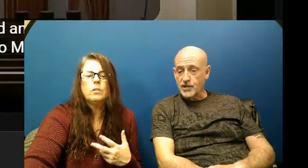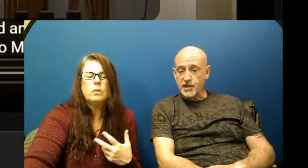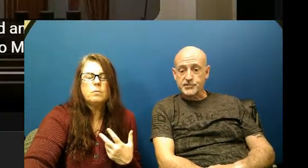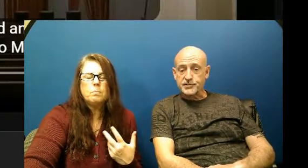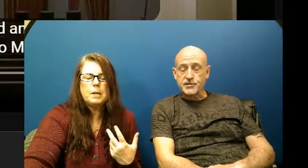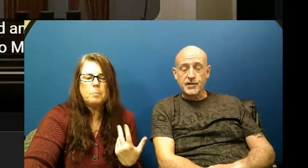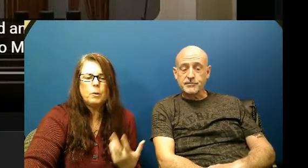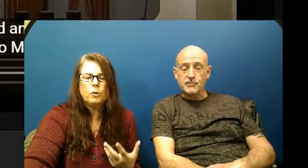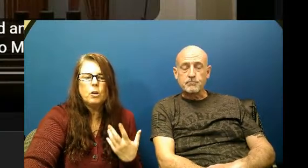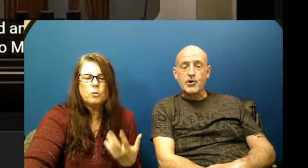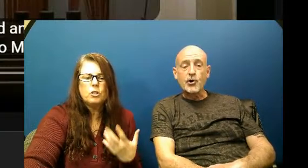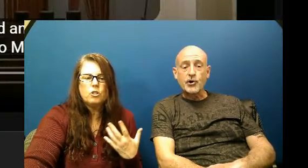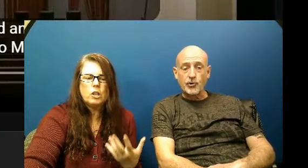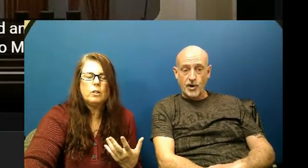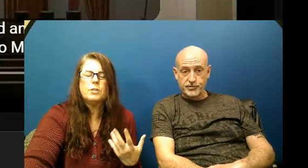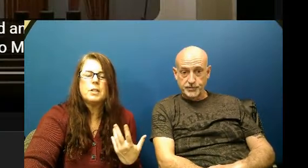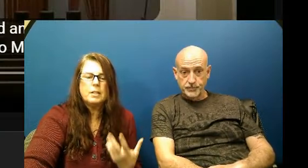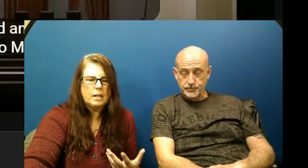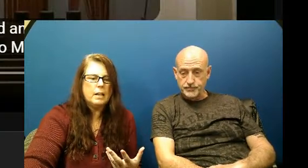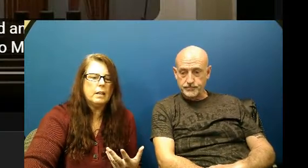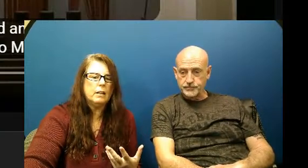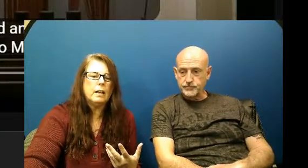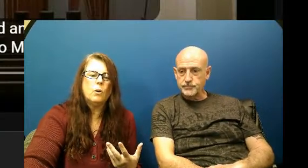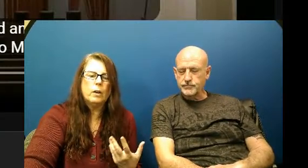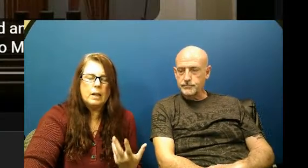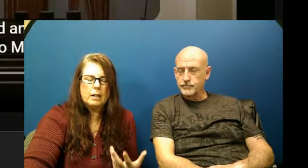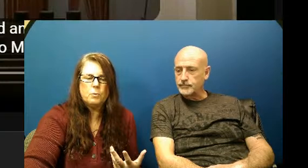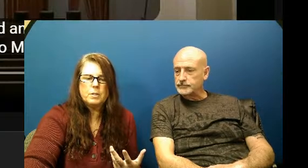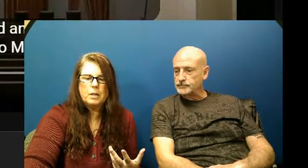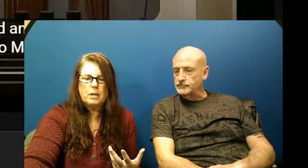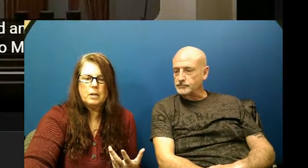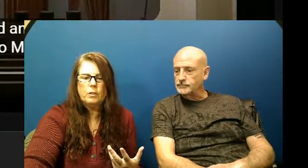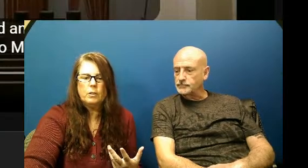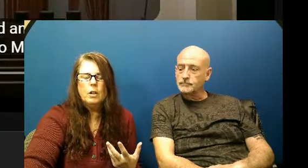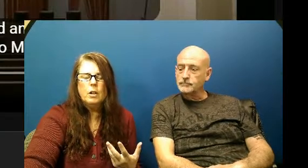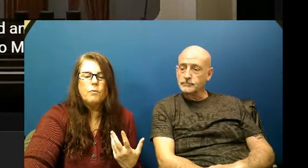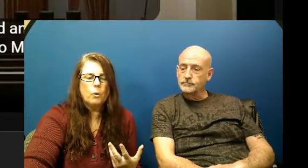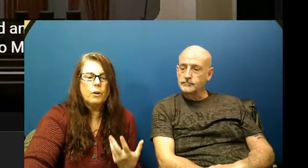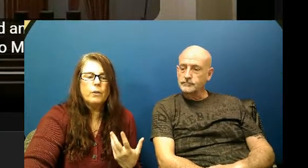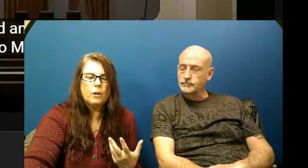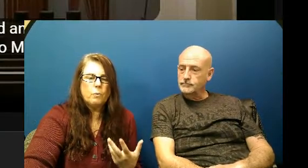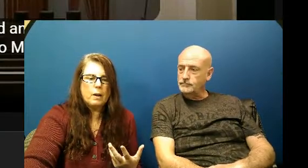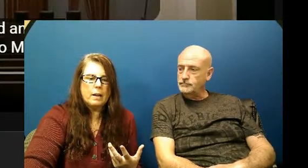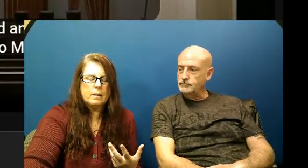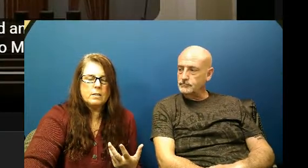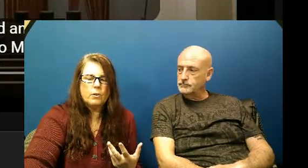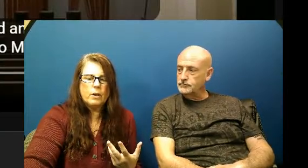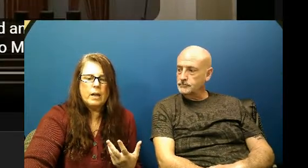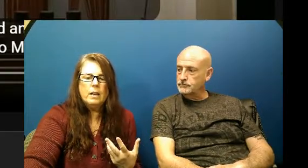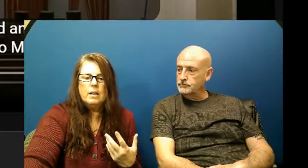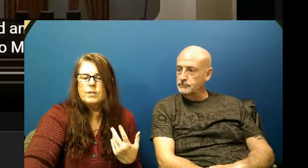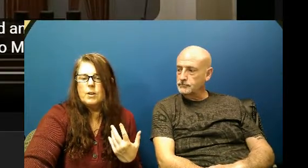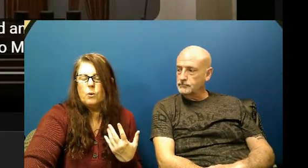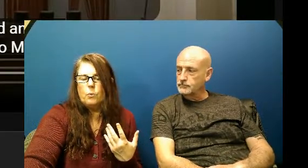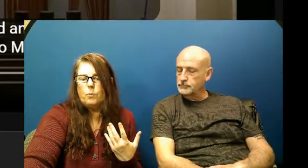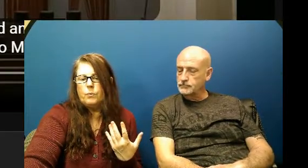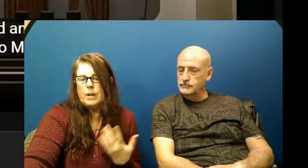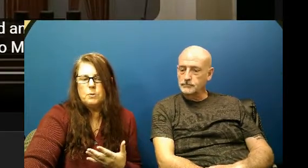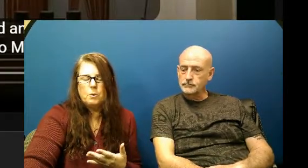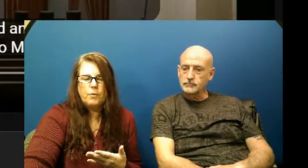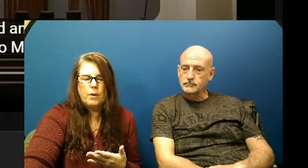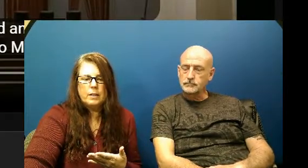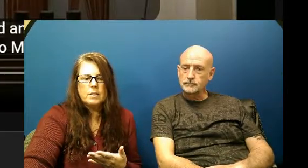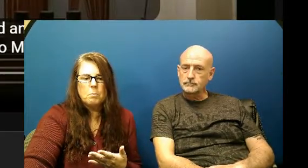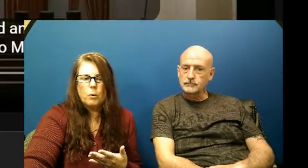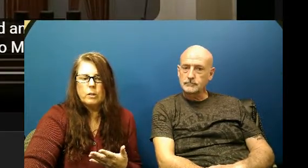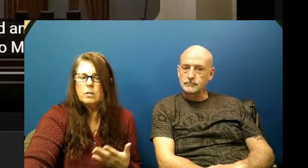so against people go to jail corruption today, like Organic was saying earlier, for their rights. Okay, so that's